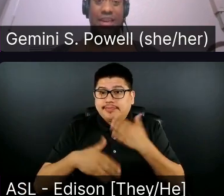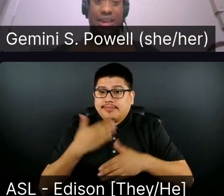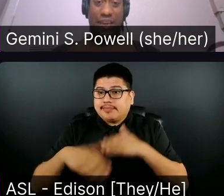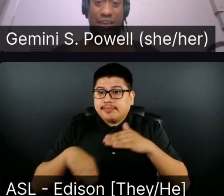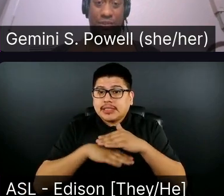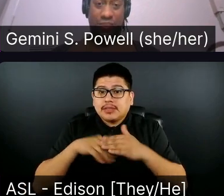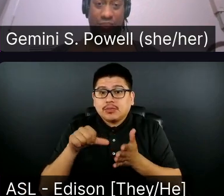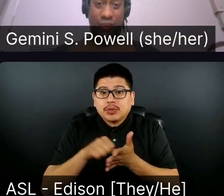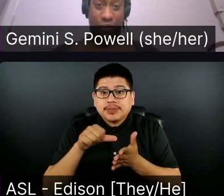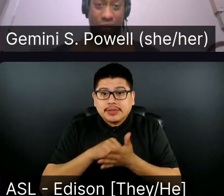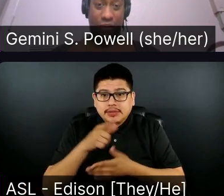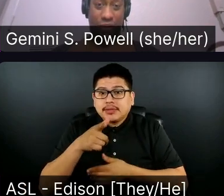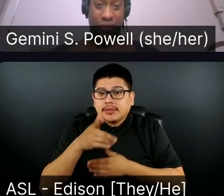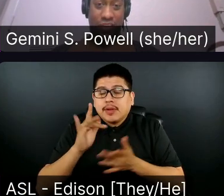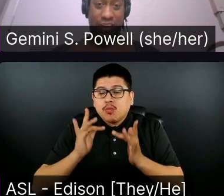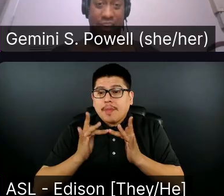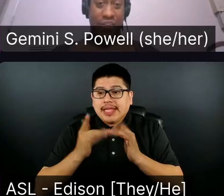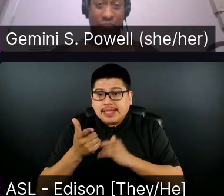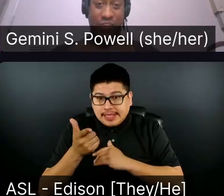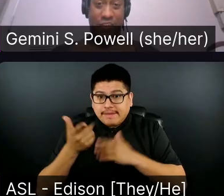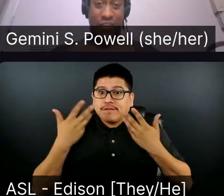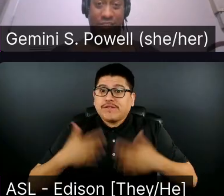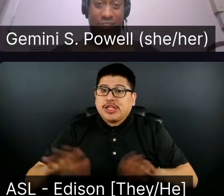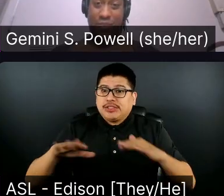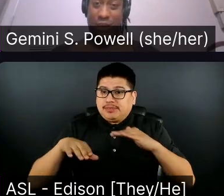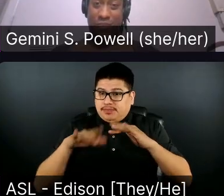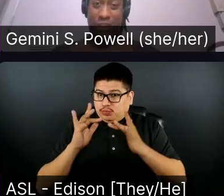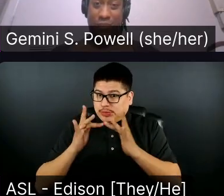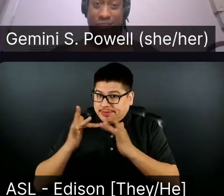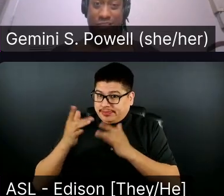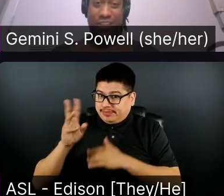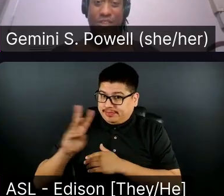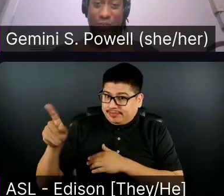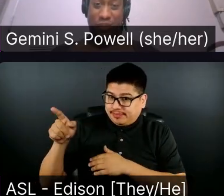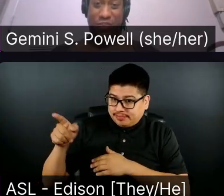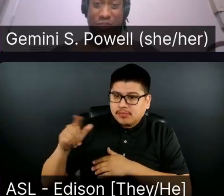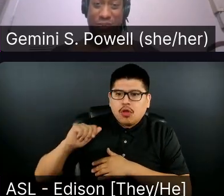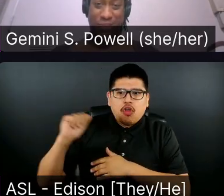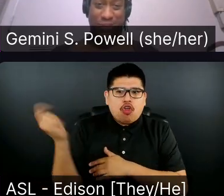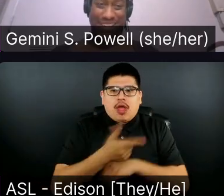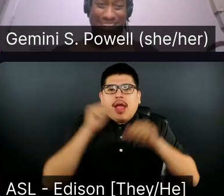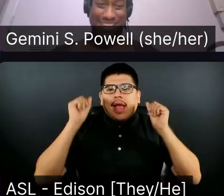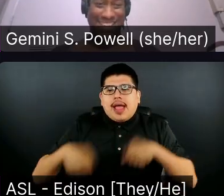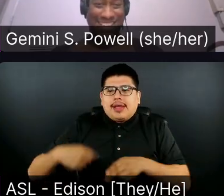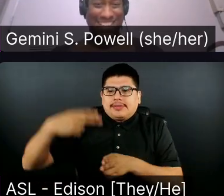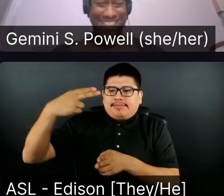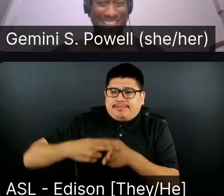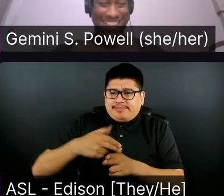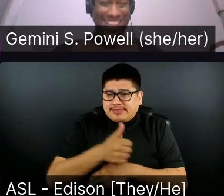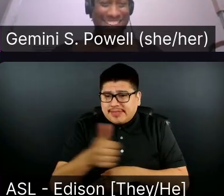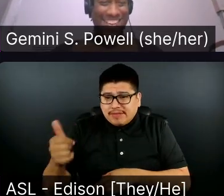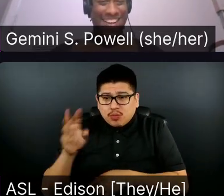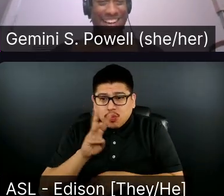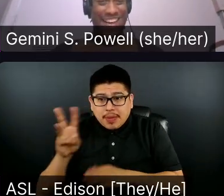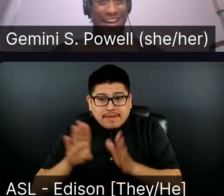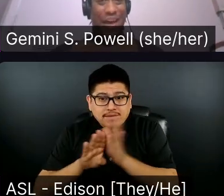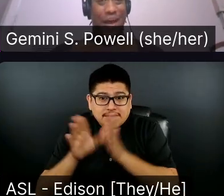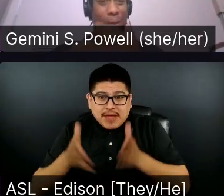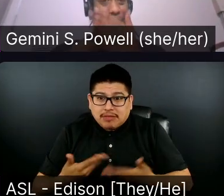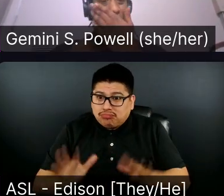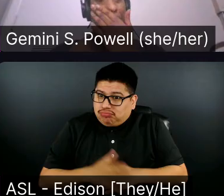page, every single one of you in this chat can officially call yourselves a web developer because you built your first web page.